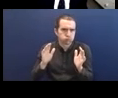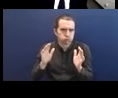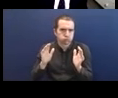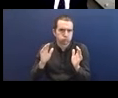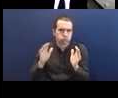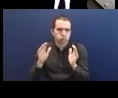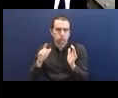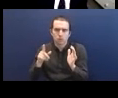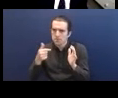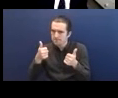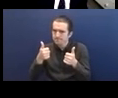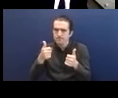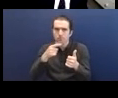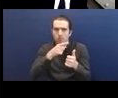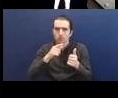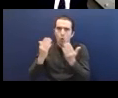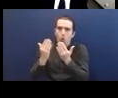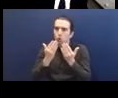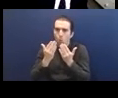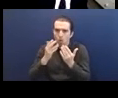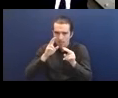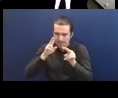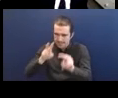They're encouraged and supported. Yeah.